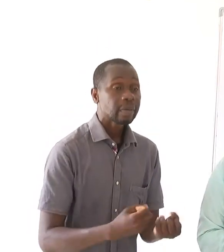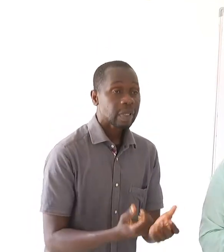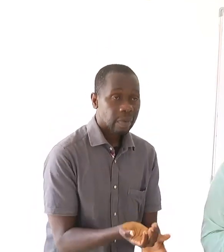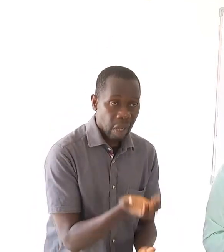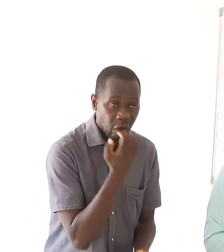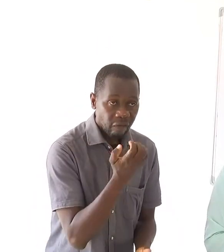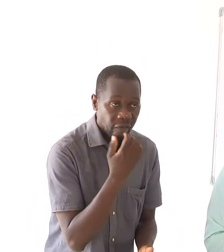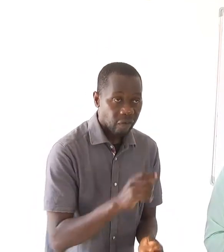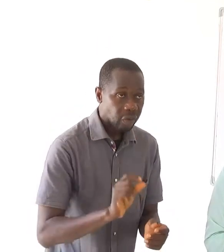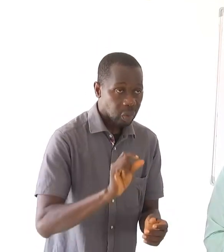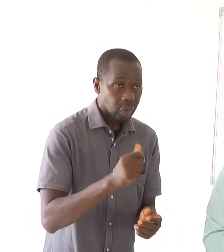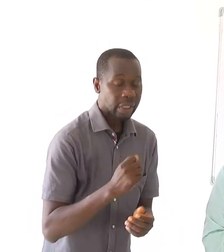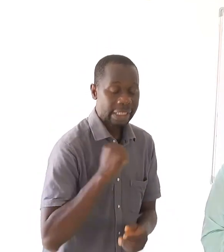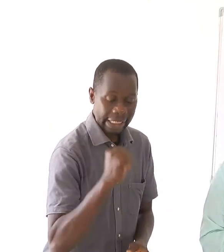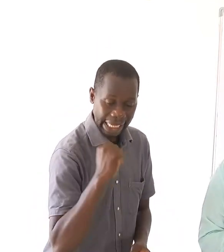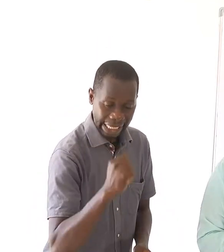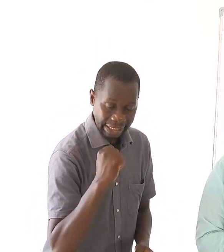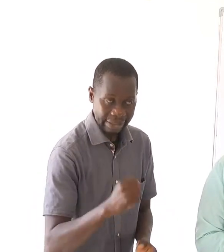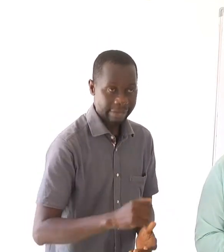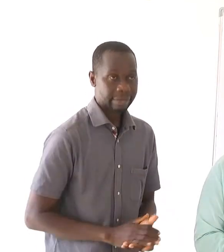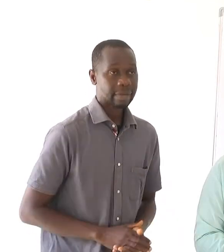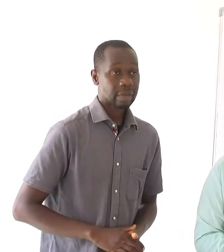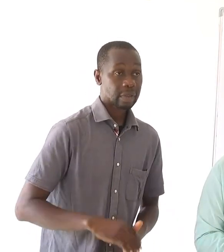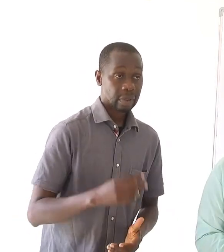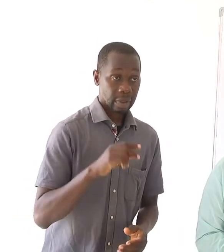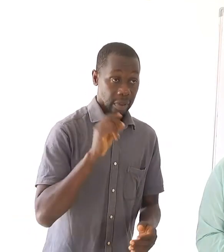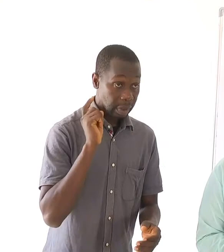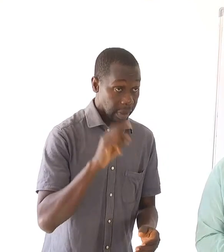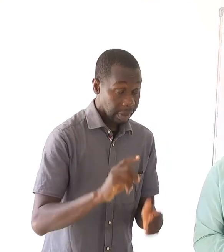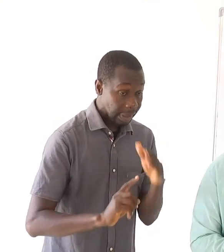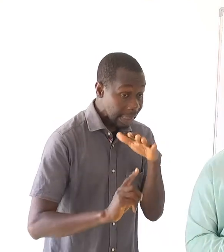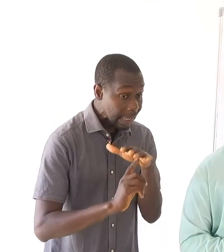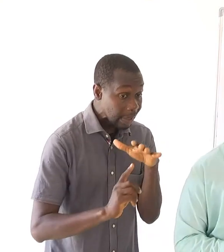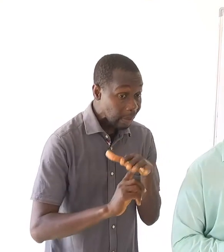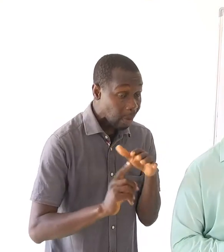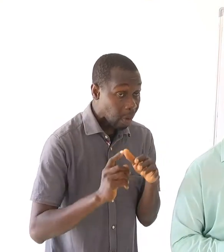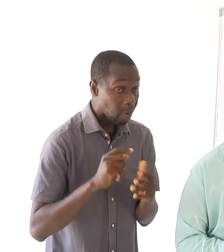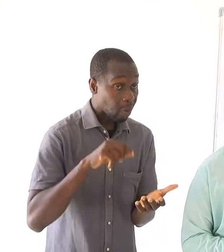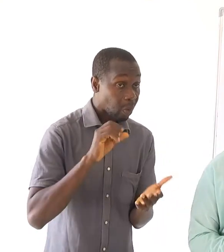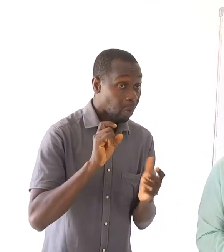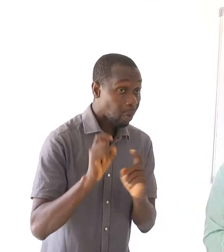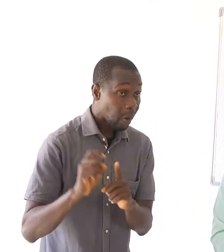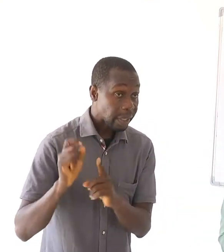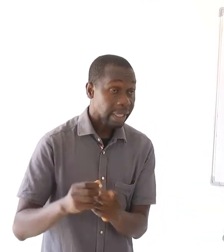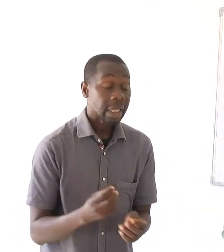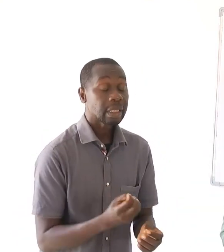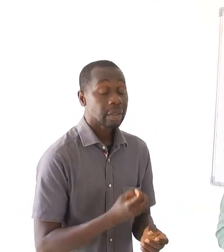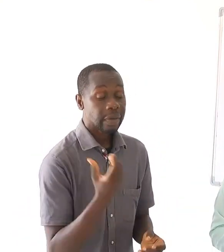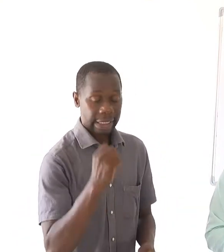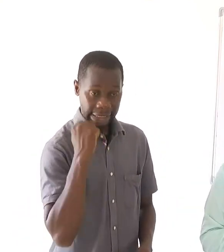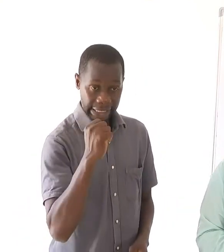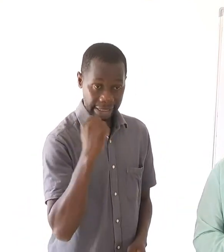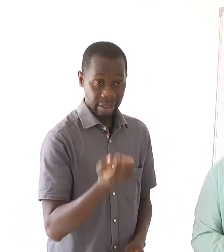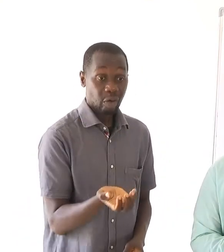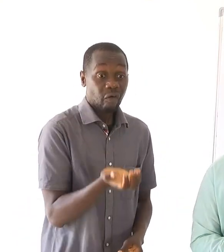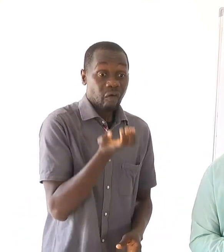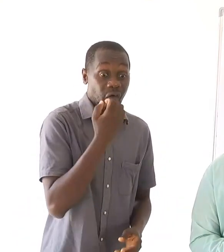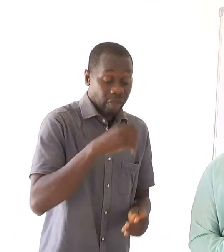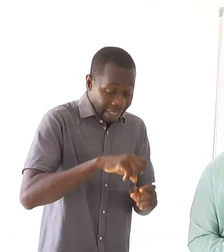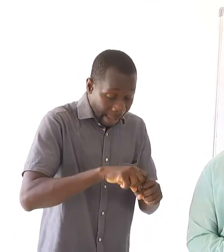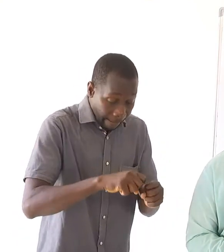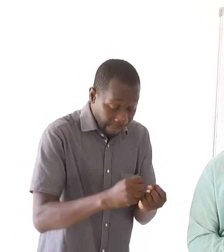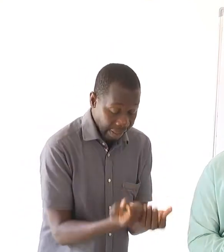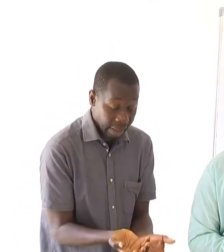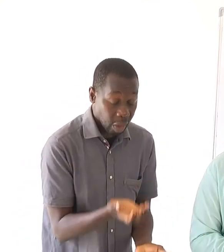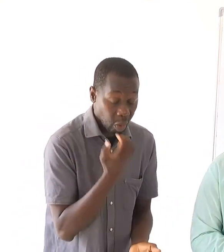food to release energy. Take note, the key word there is release energy. So when food is broken down